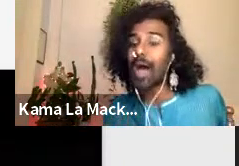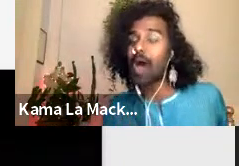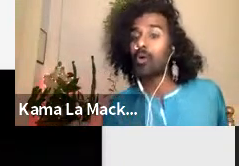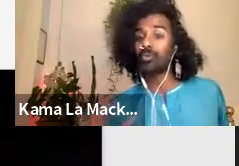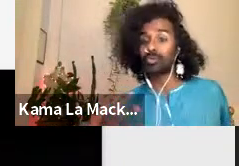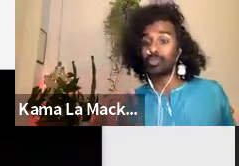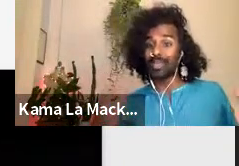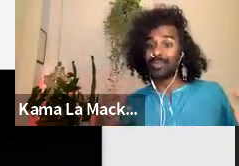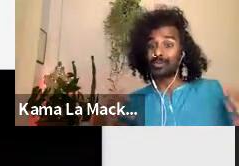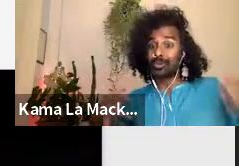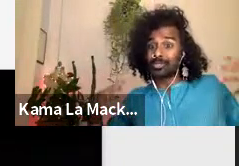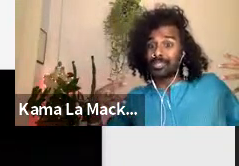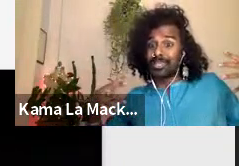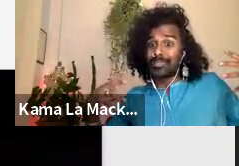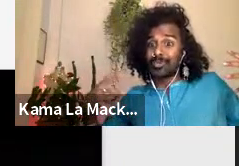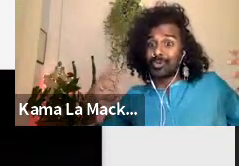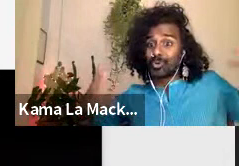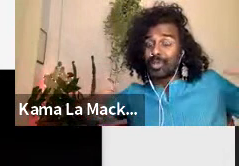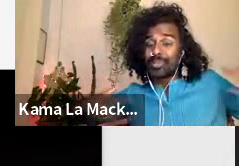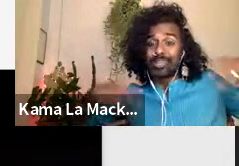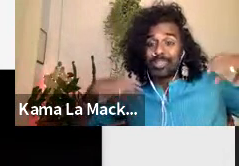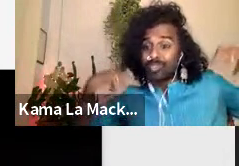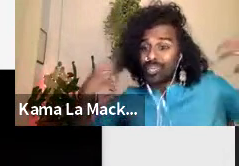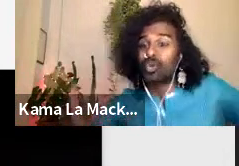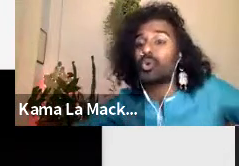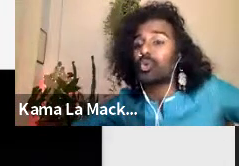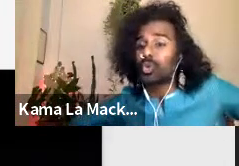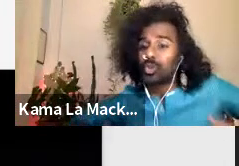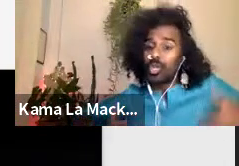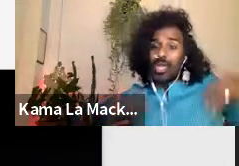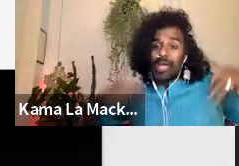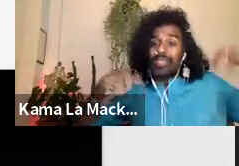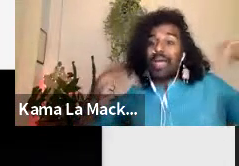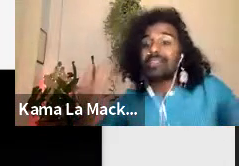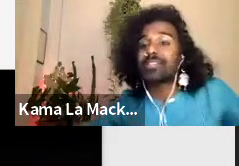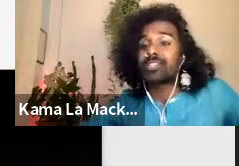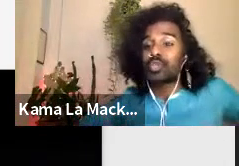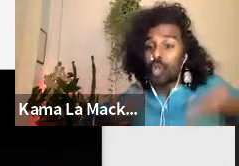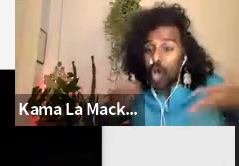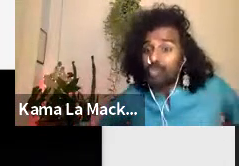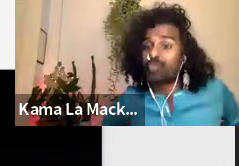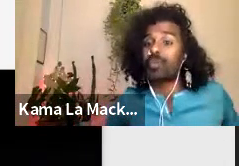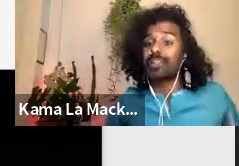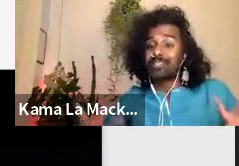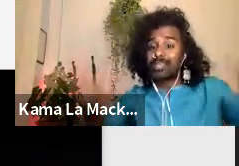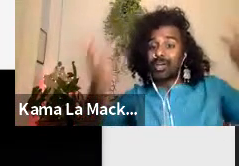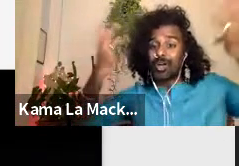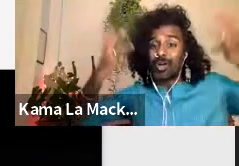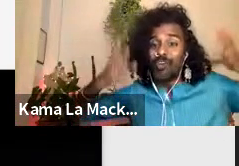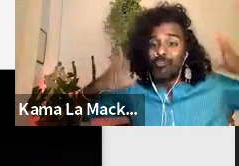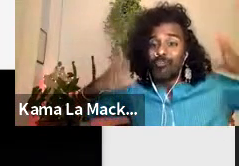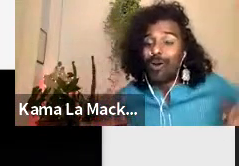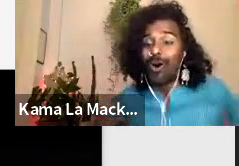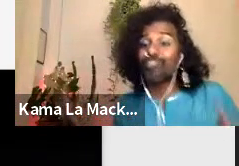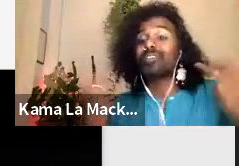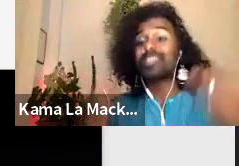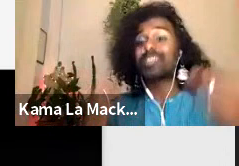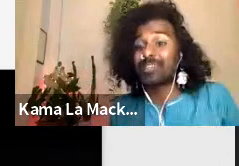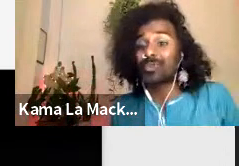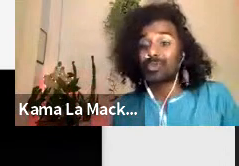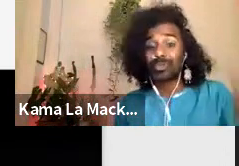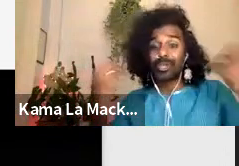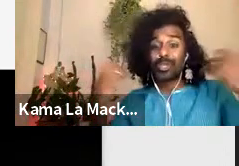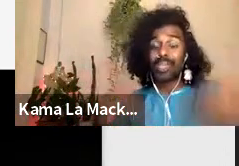of how then does the decolonial and the ancestral utterance of being